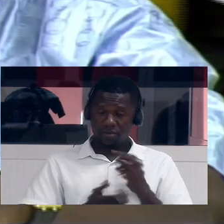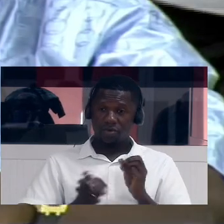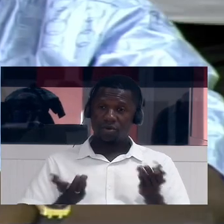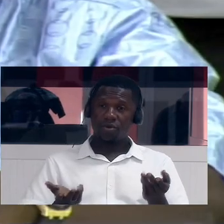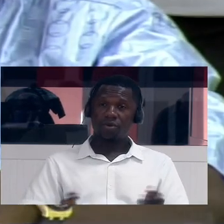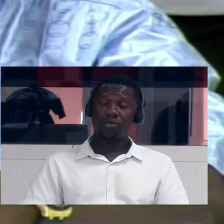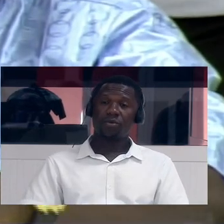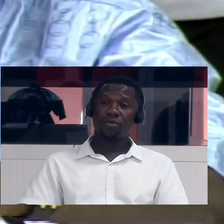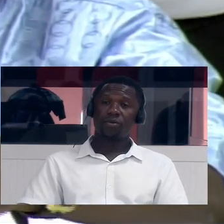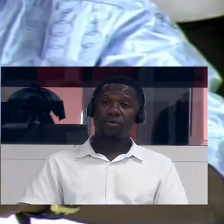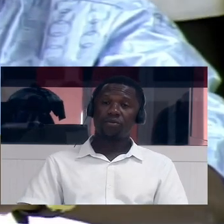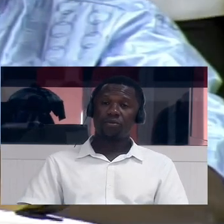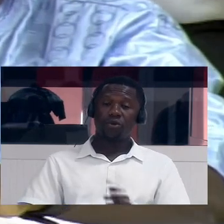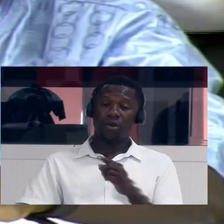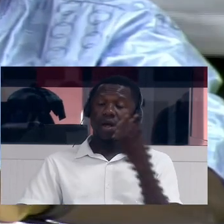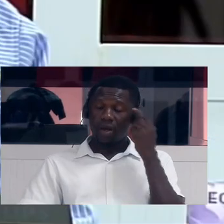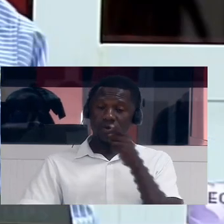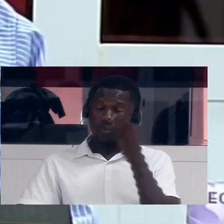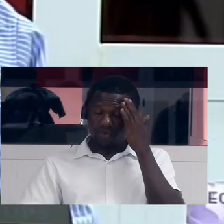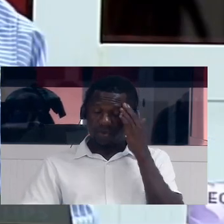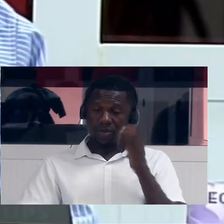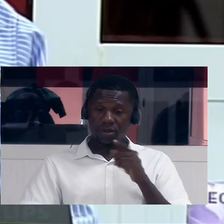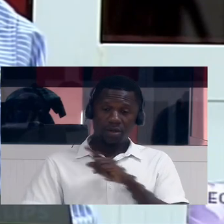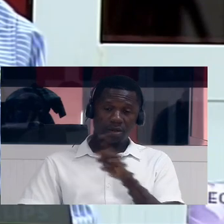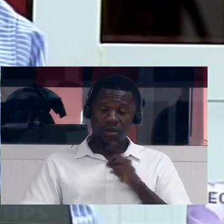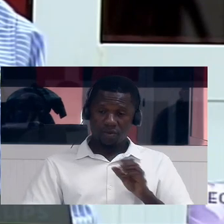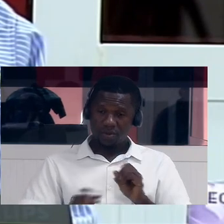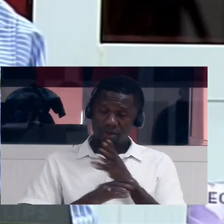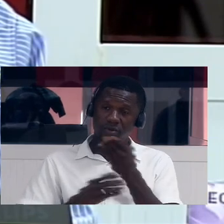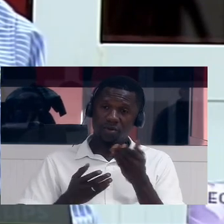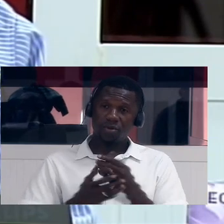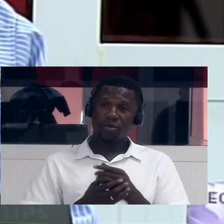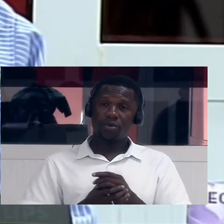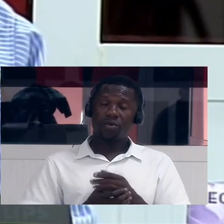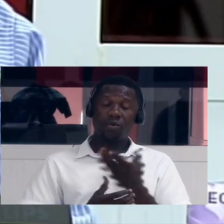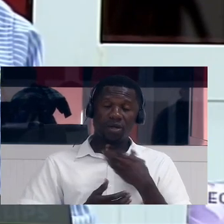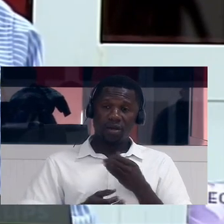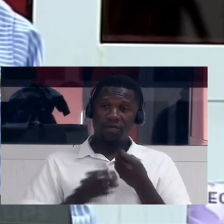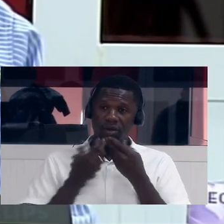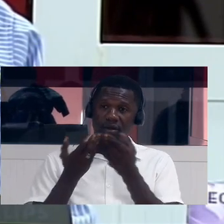But how do you know they were issued? Well, if I give instructions, I expect them to be carried out.